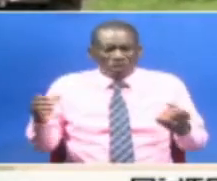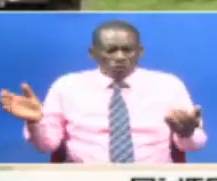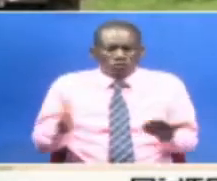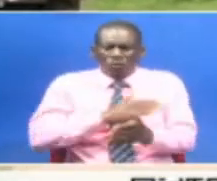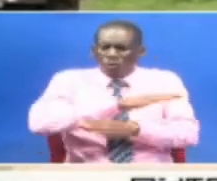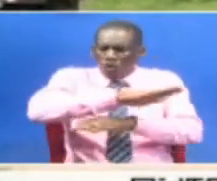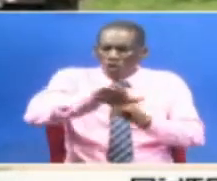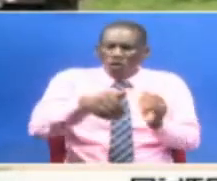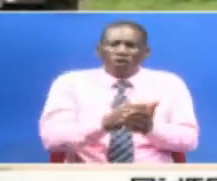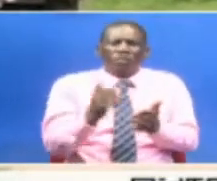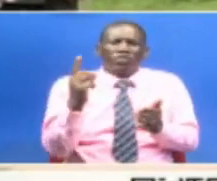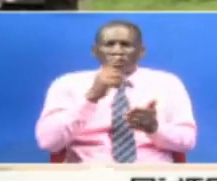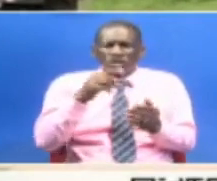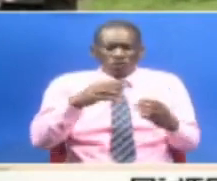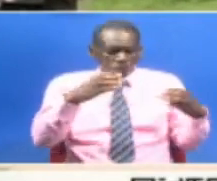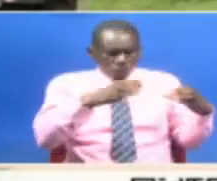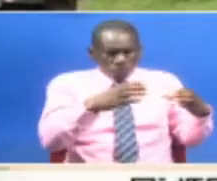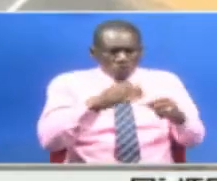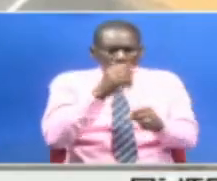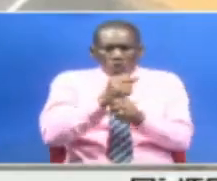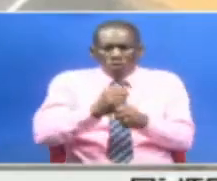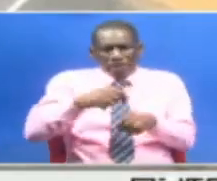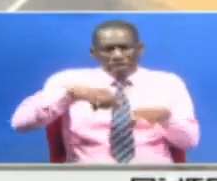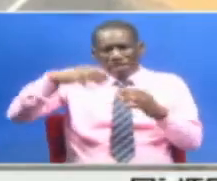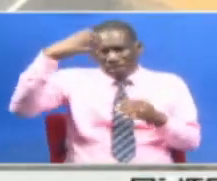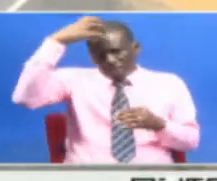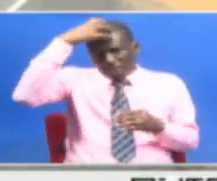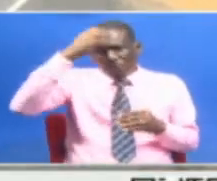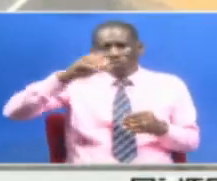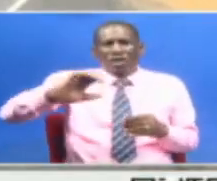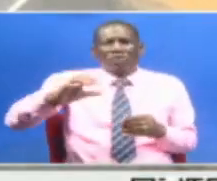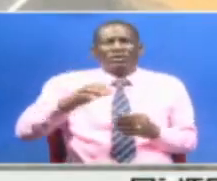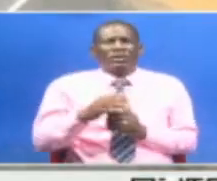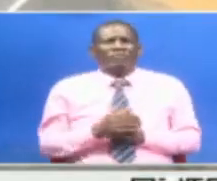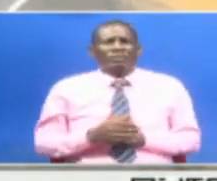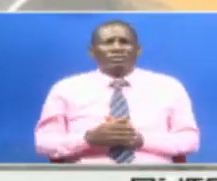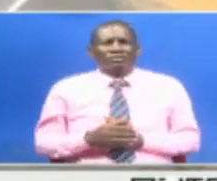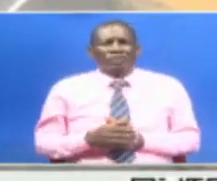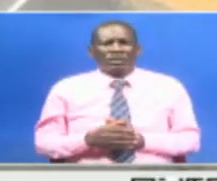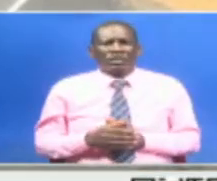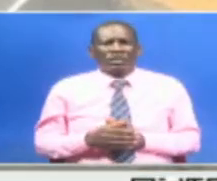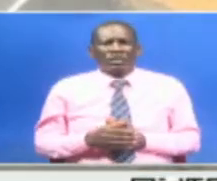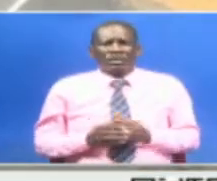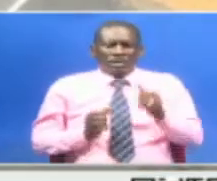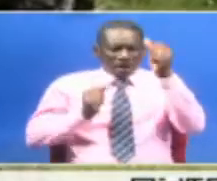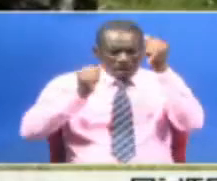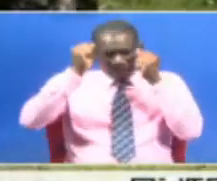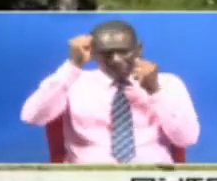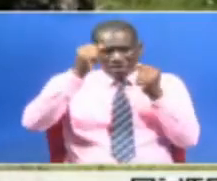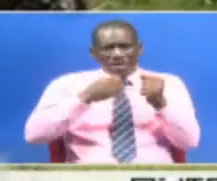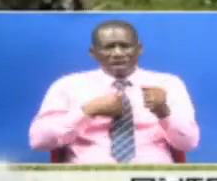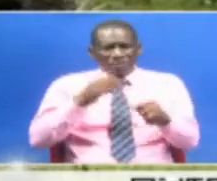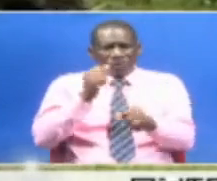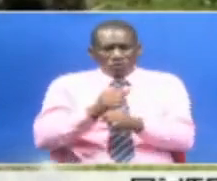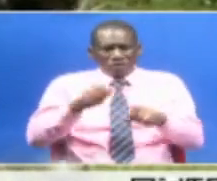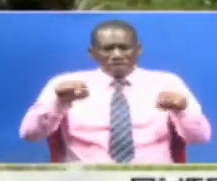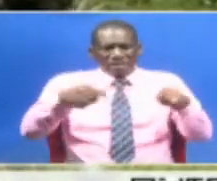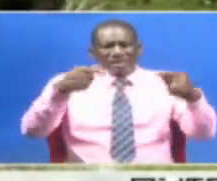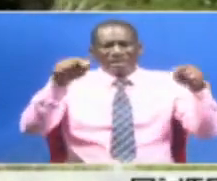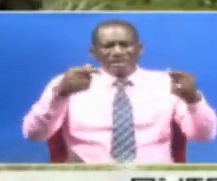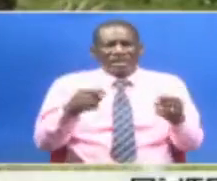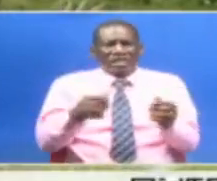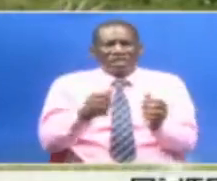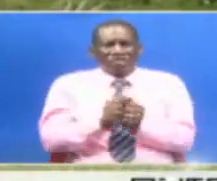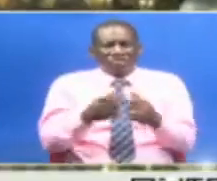terrorist cells operating in Lamu County. The heavily armed militants have been carrying out attacks despite